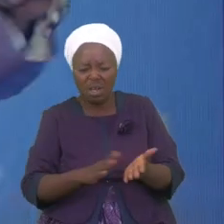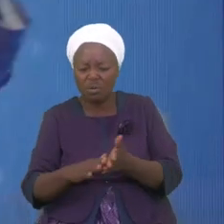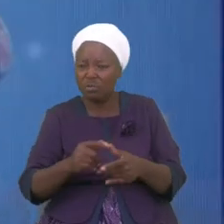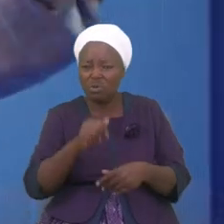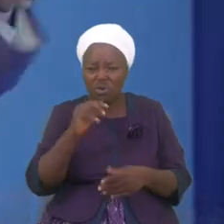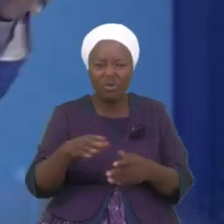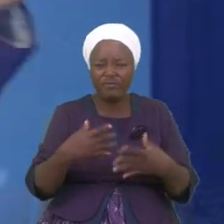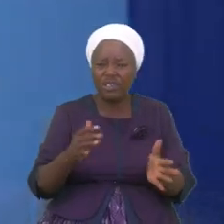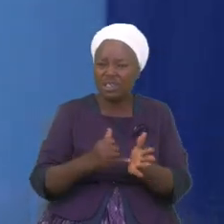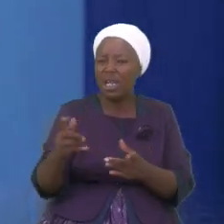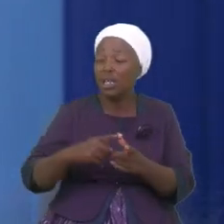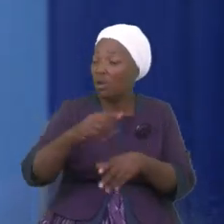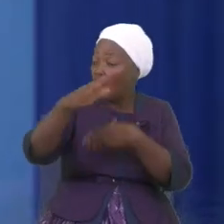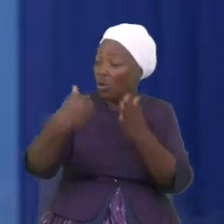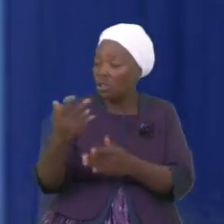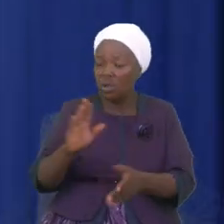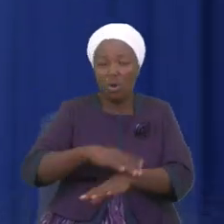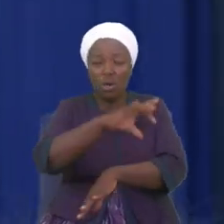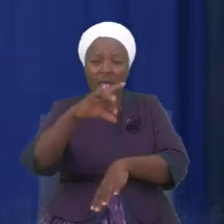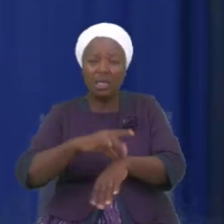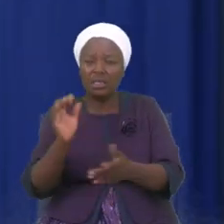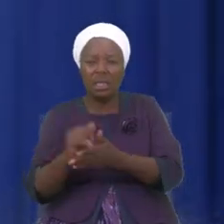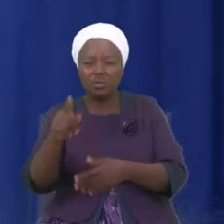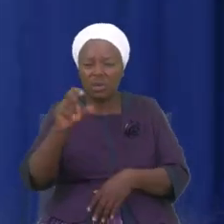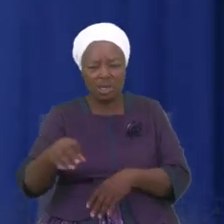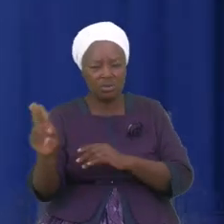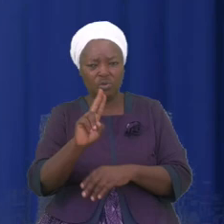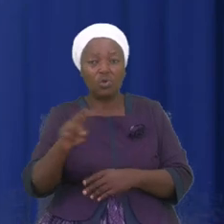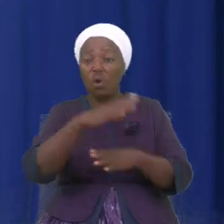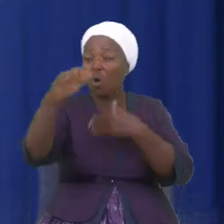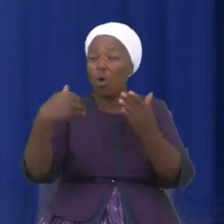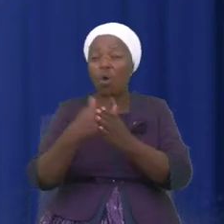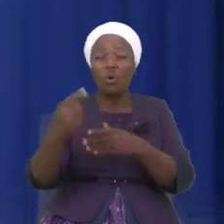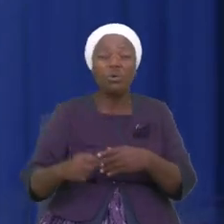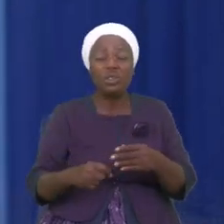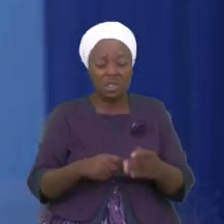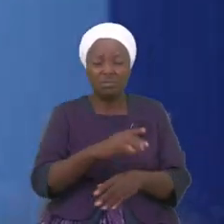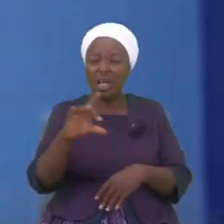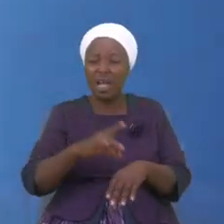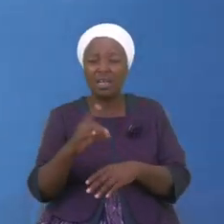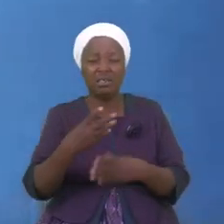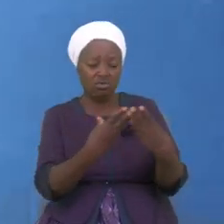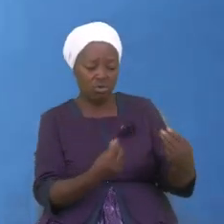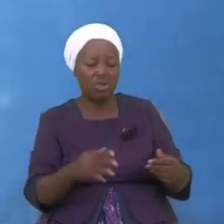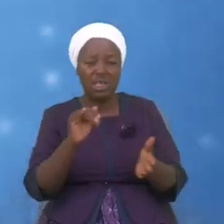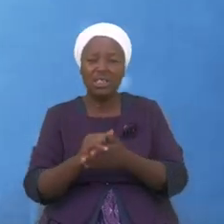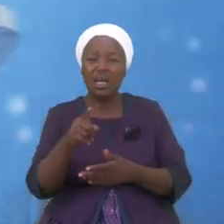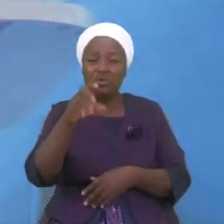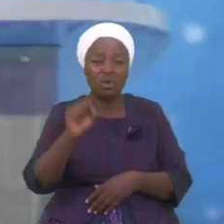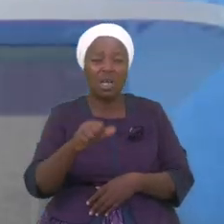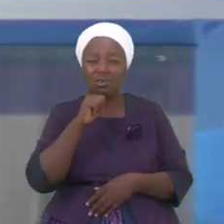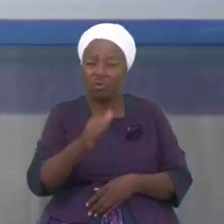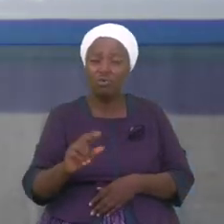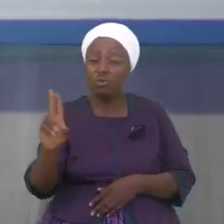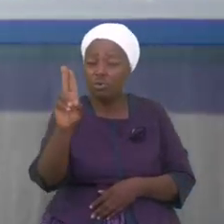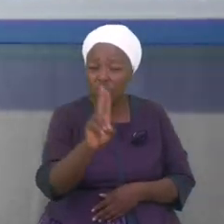And all the things on earth that you could use, all the earthly remedy that you could not